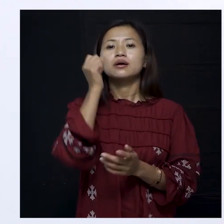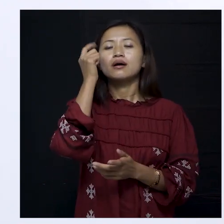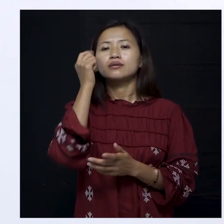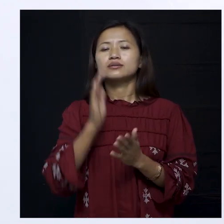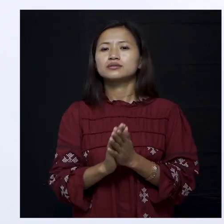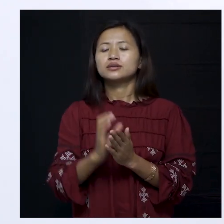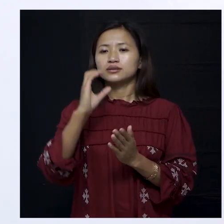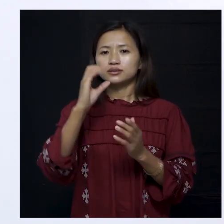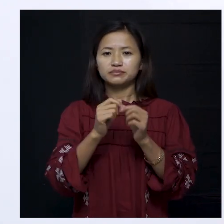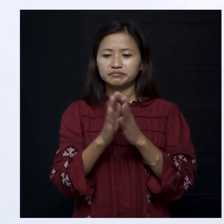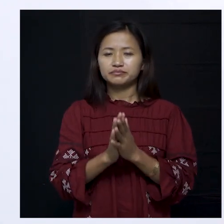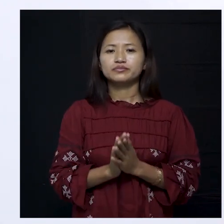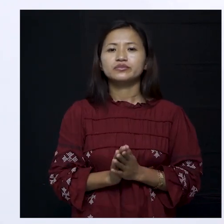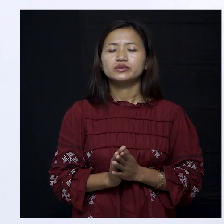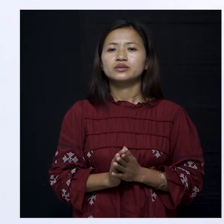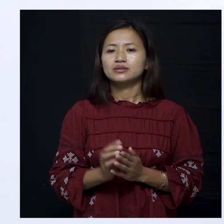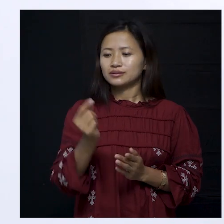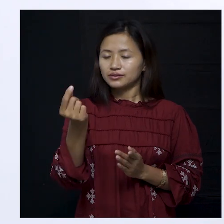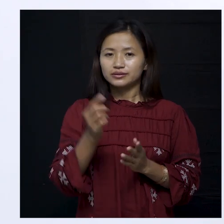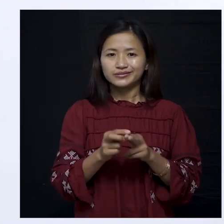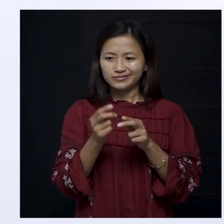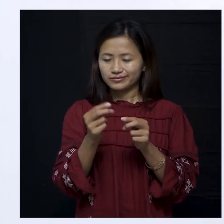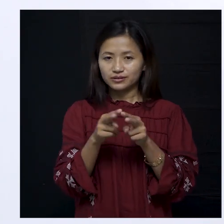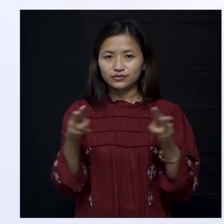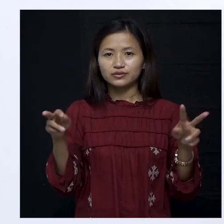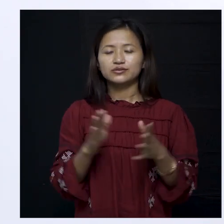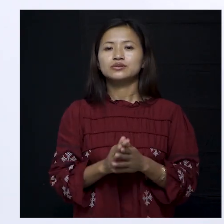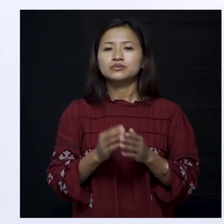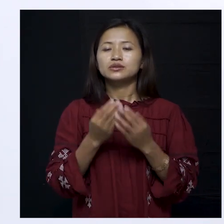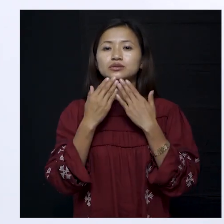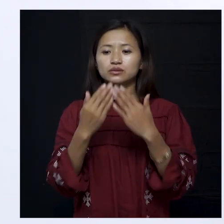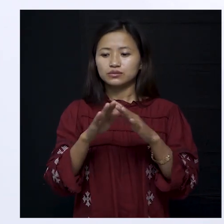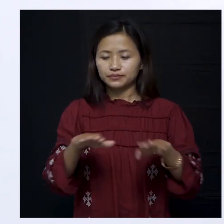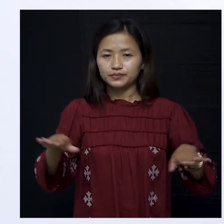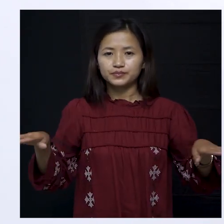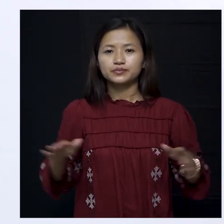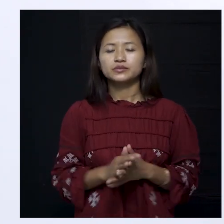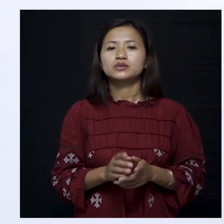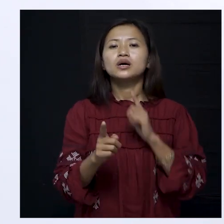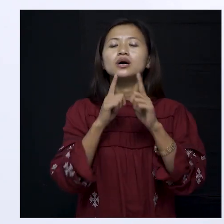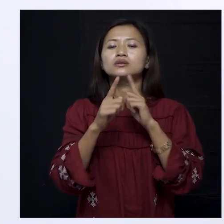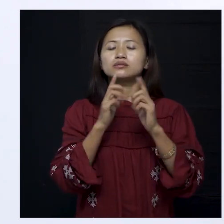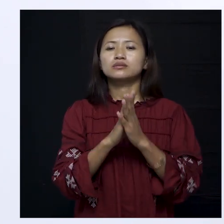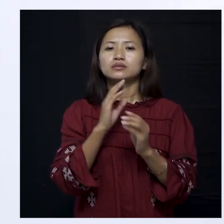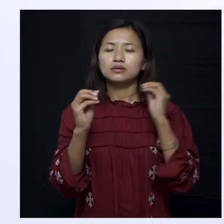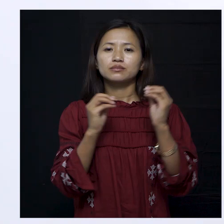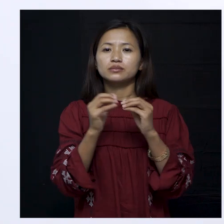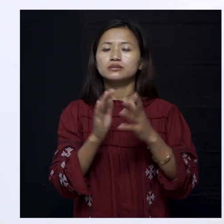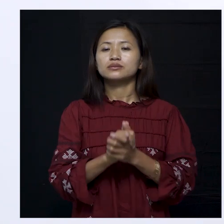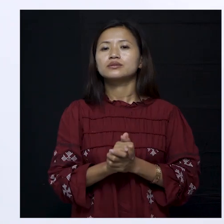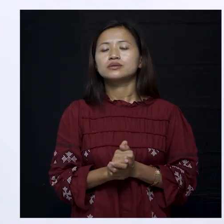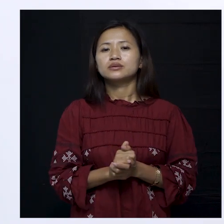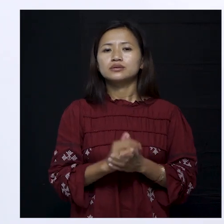understanding capacity is a little different from the school children. So this is what I'm talking about when I said